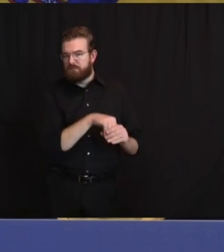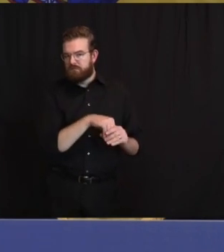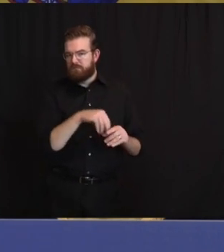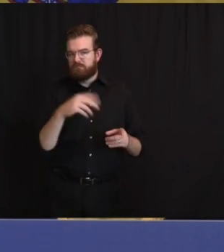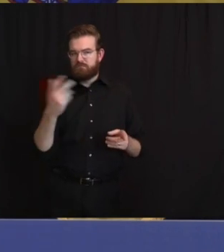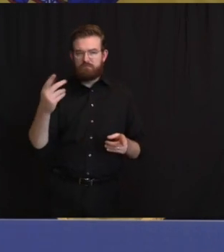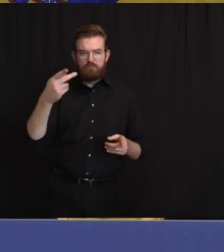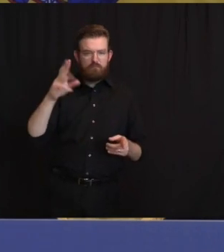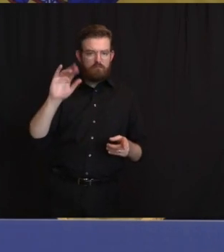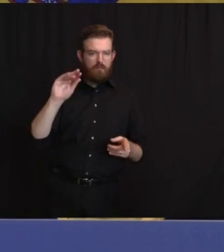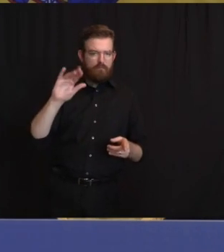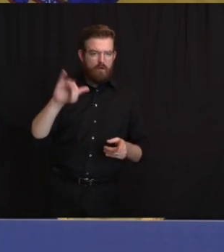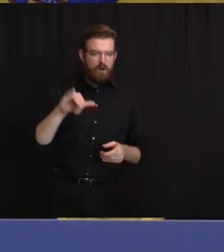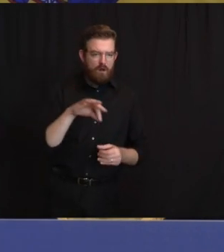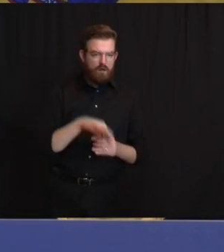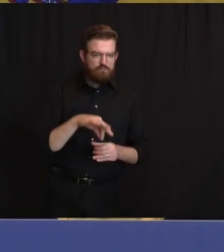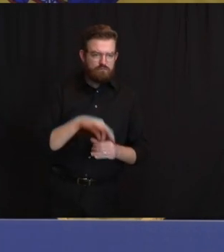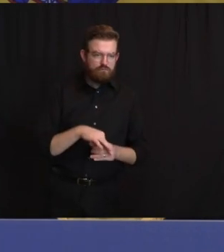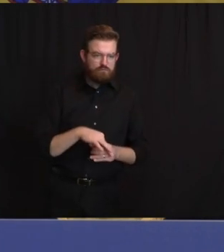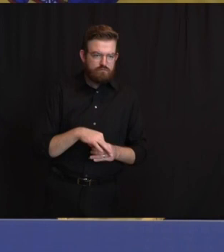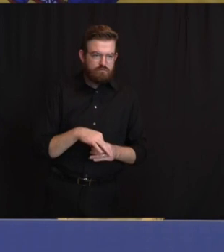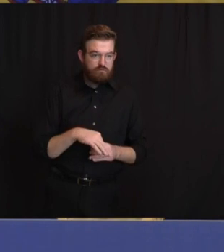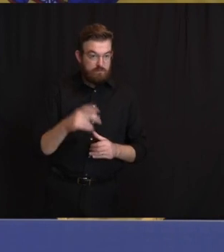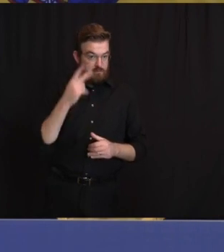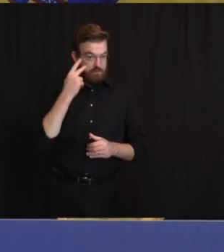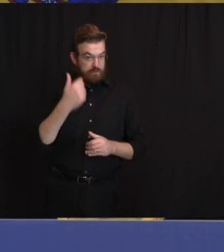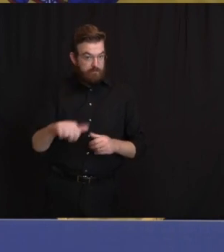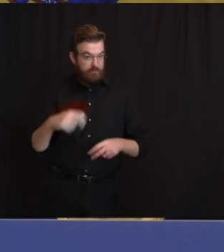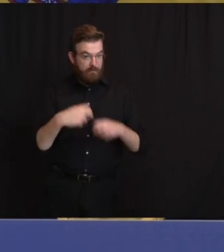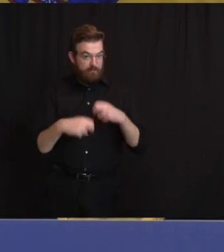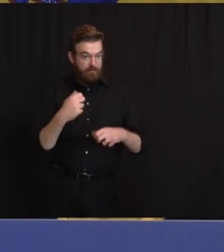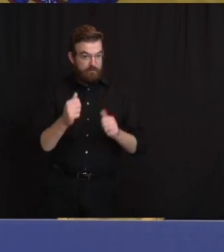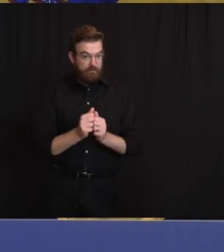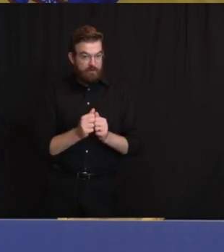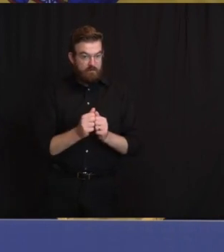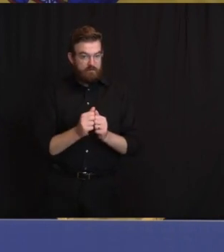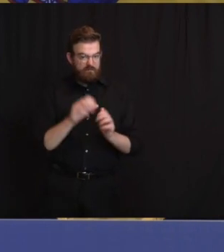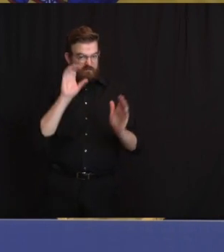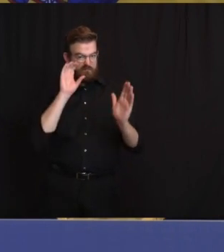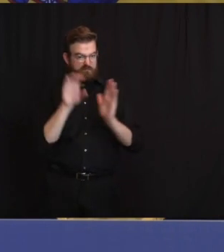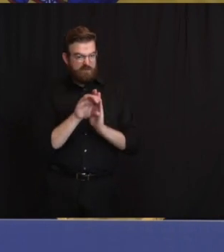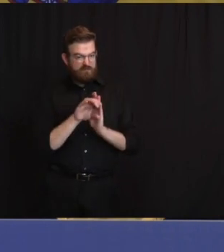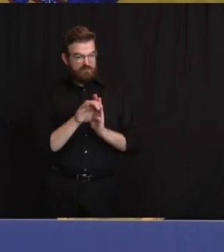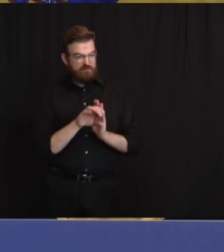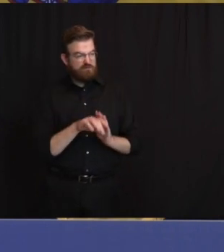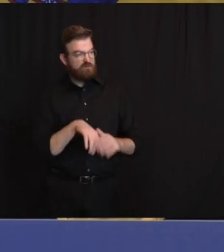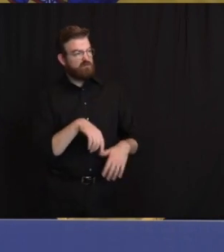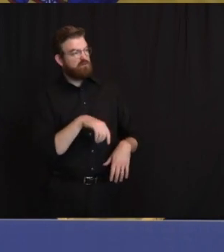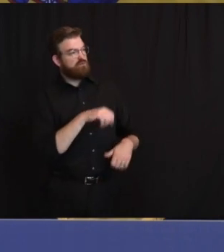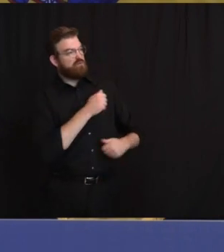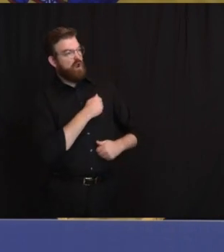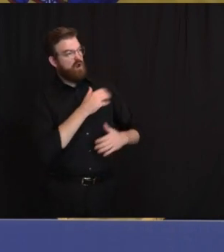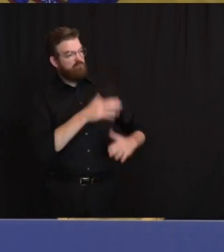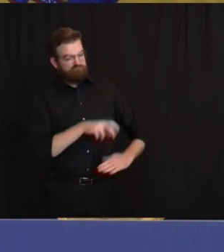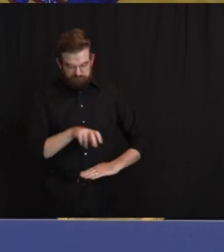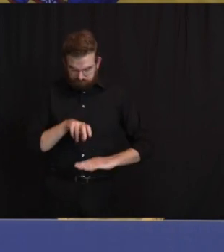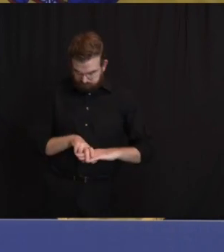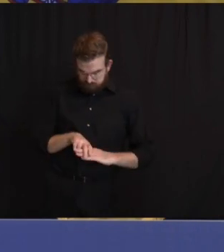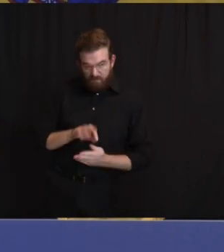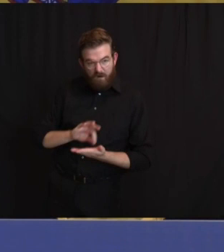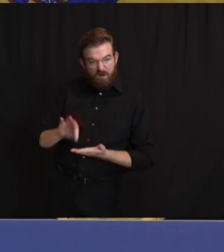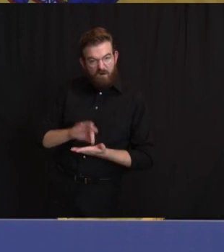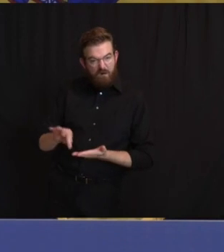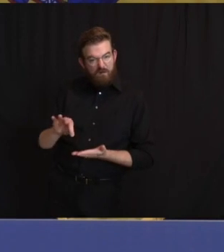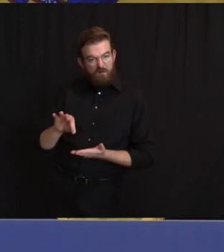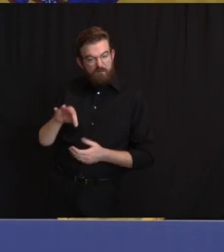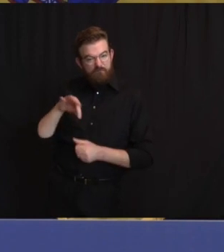with the imagery of soldiers counting ballots? And last one, I promise. The Democratic State Committee,